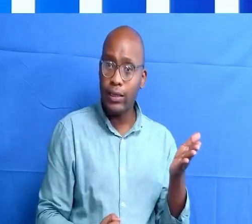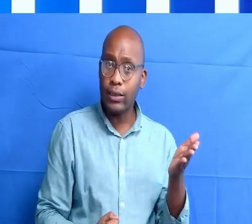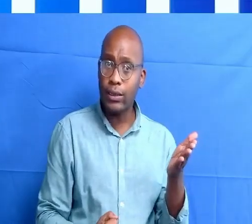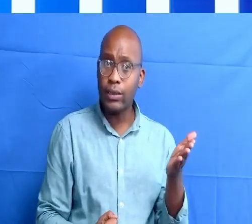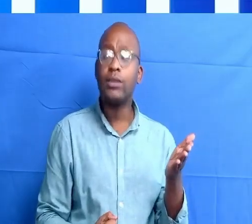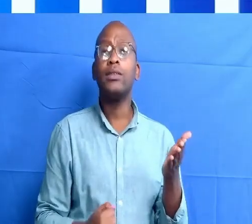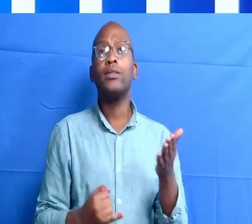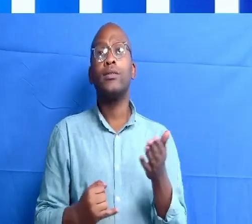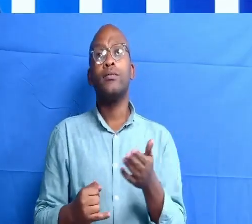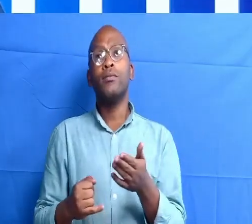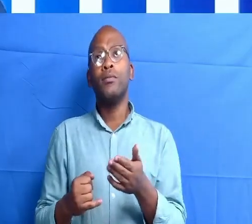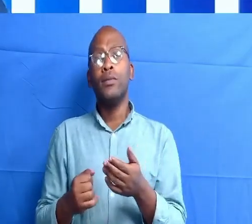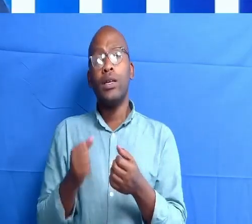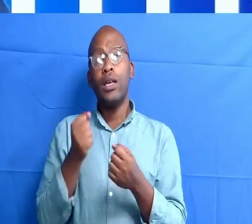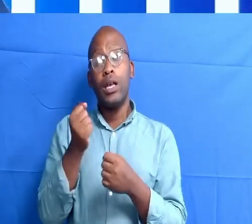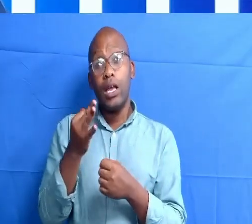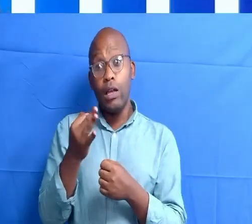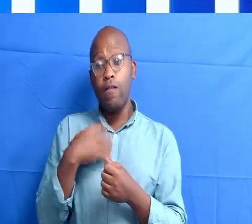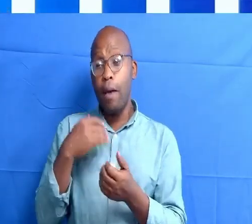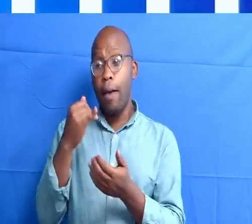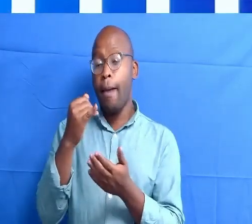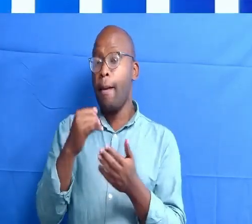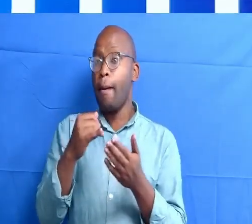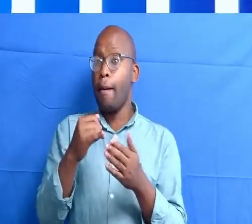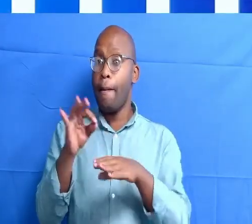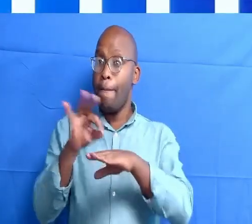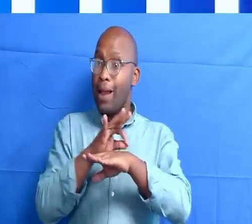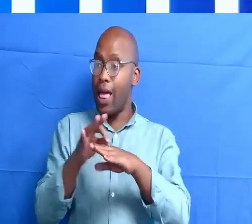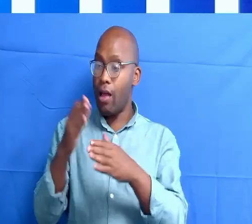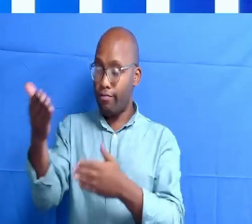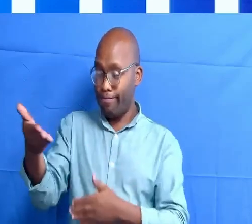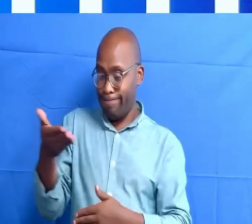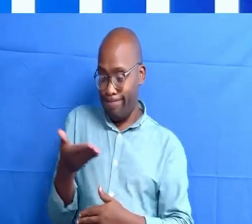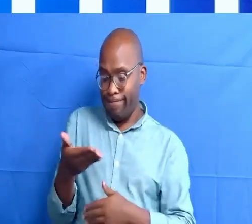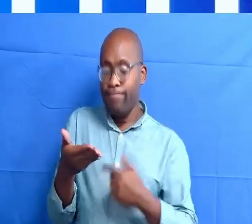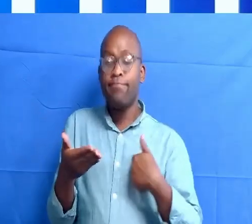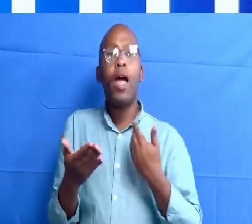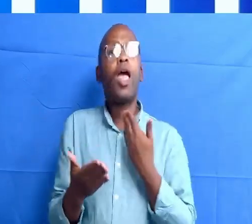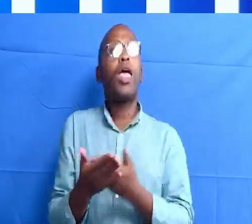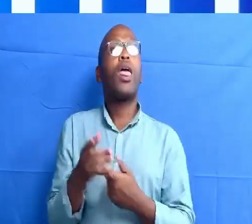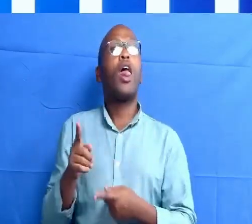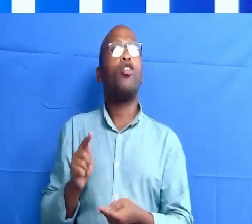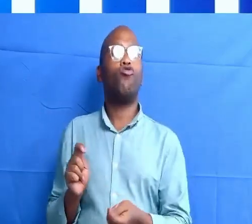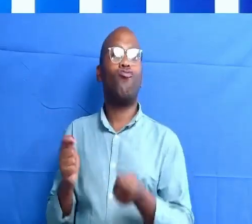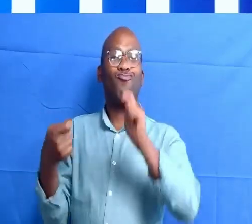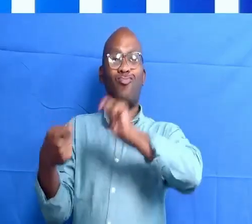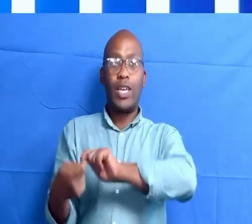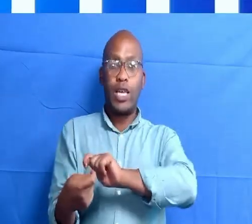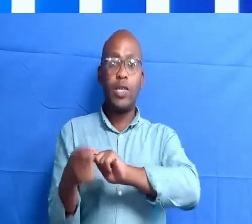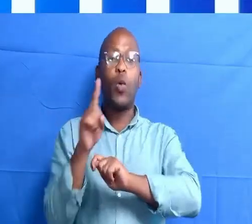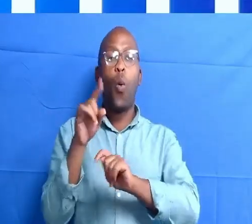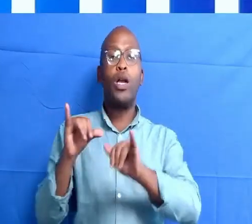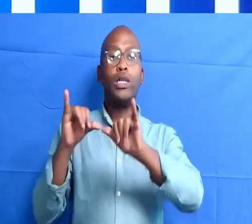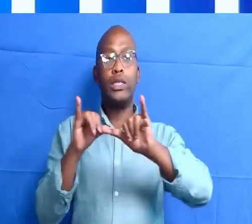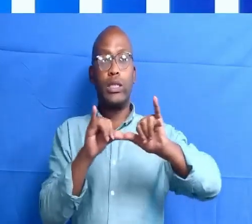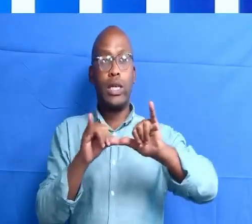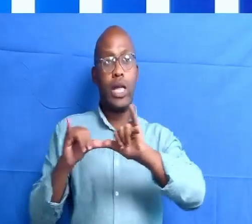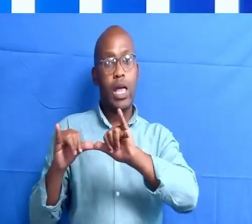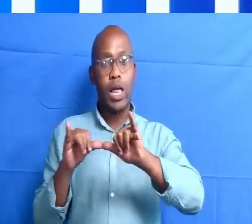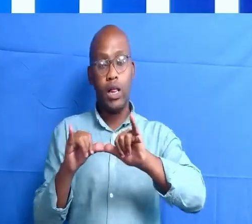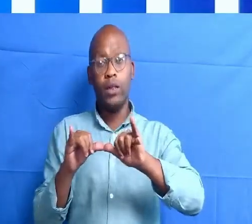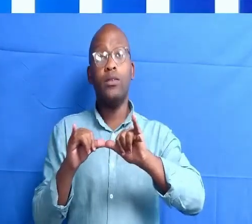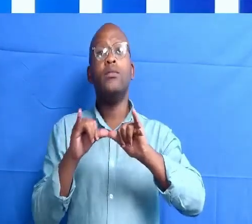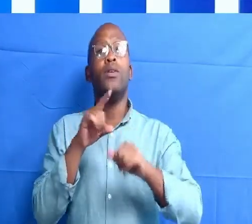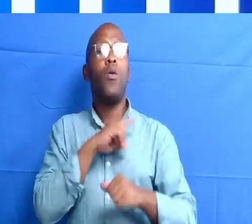the given plan. So if you're given the plan, then you can change the scales on the plan and give the actual distance or the